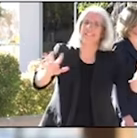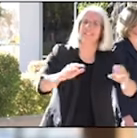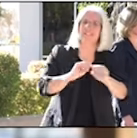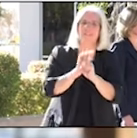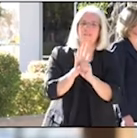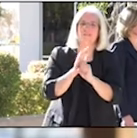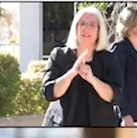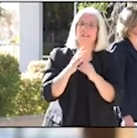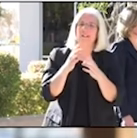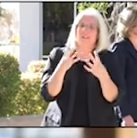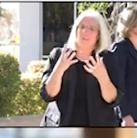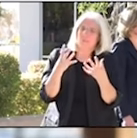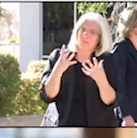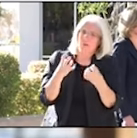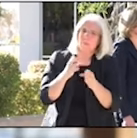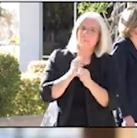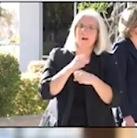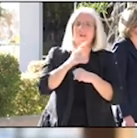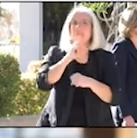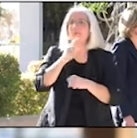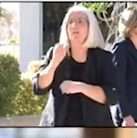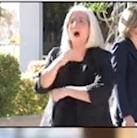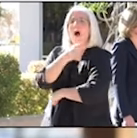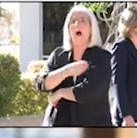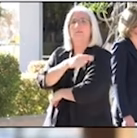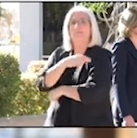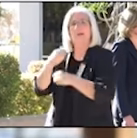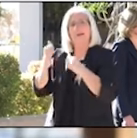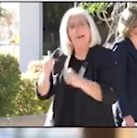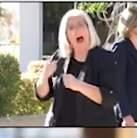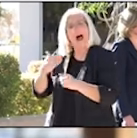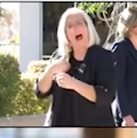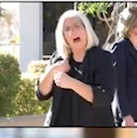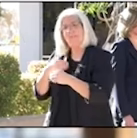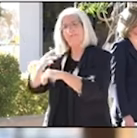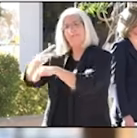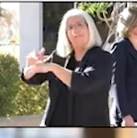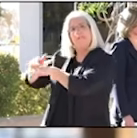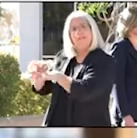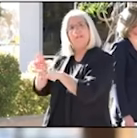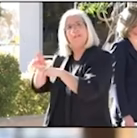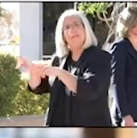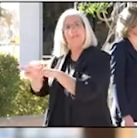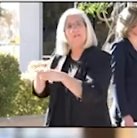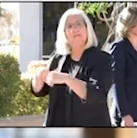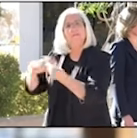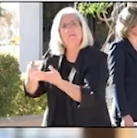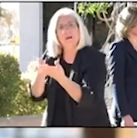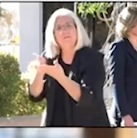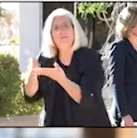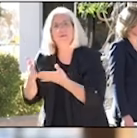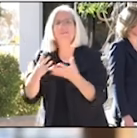not be overwhelmed. I want to reemphasize some of the numbers that Dr. Cody already mentioned.